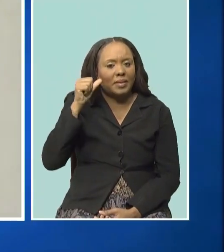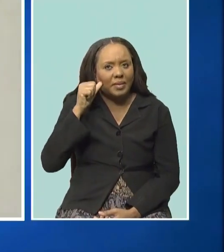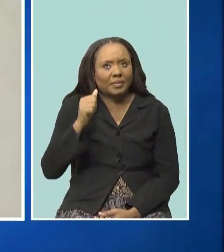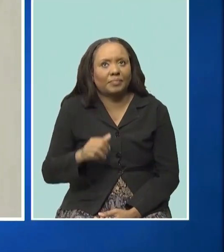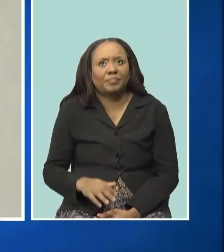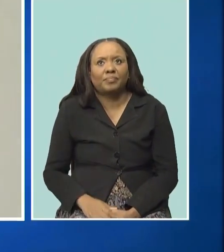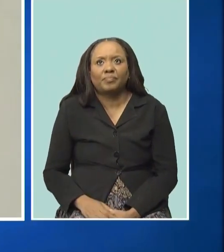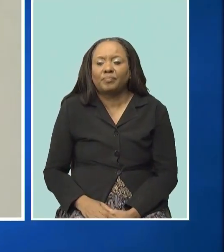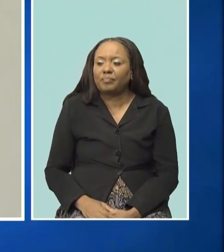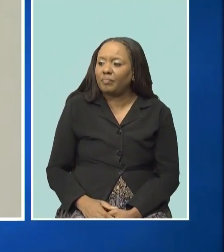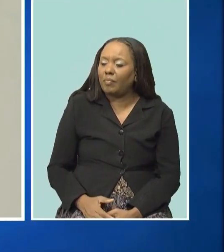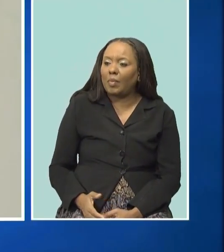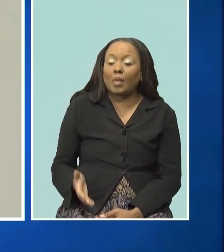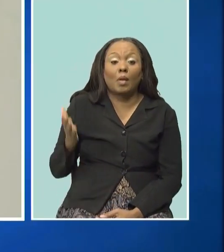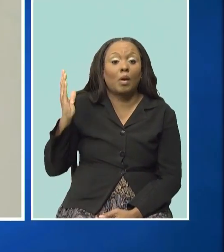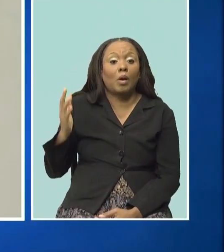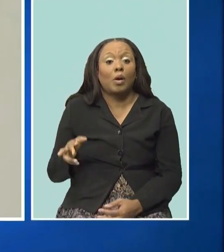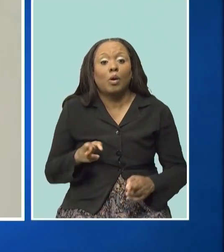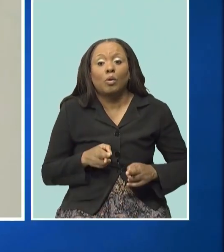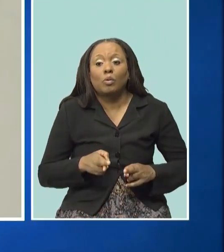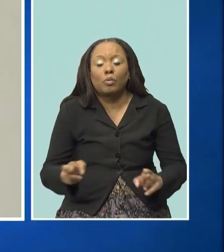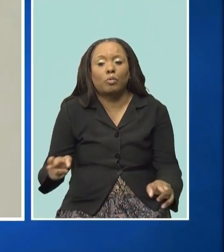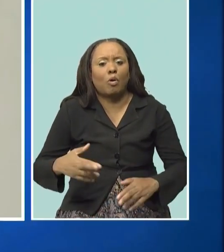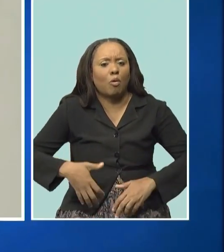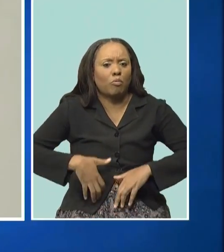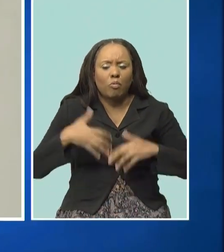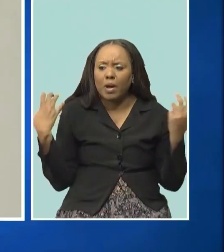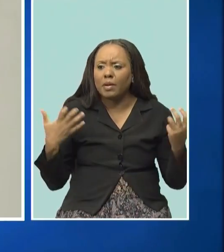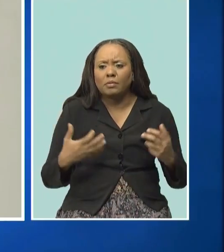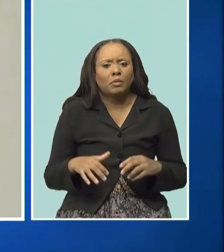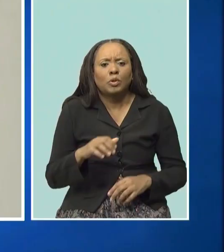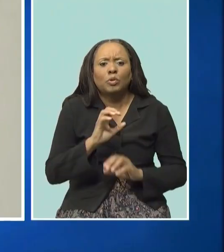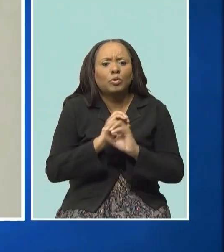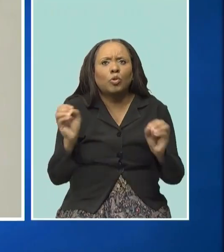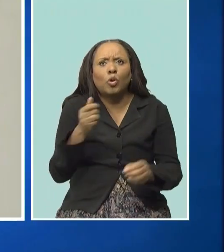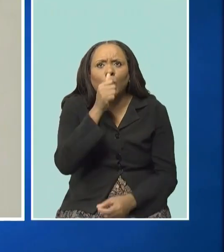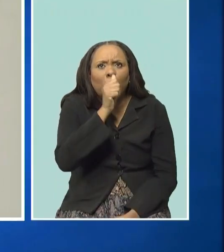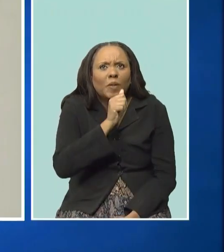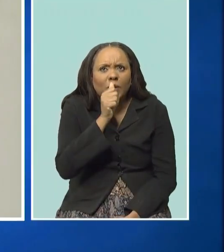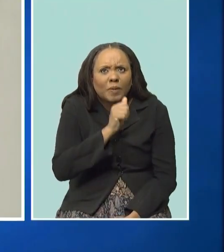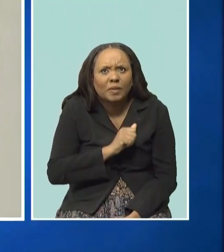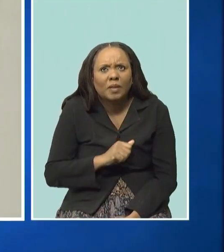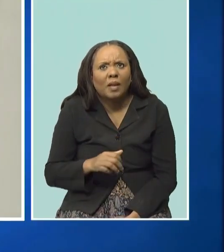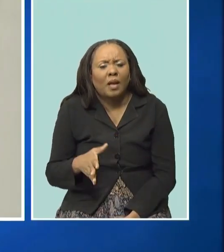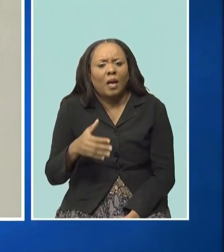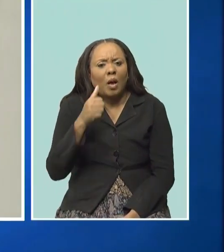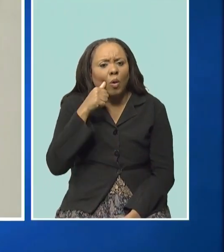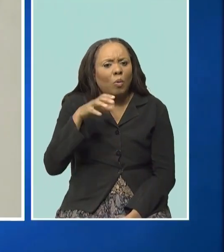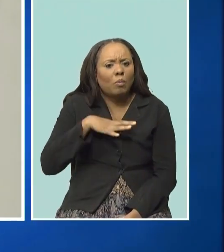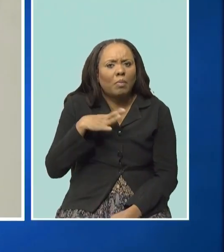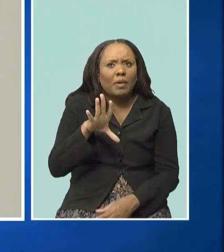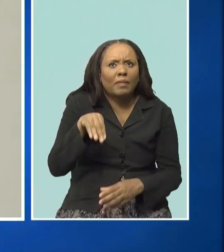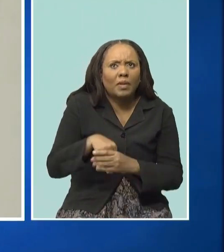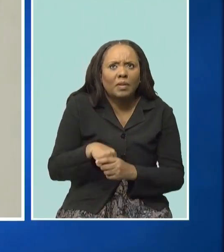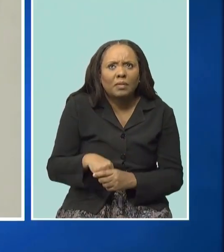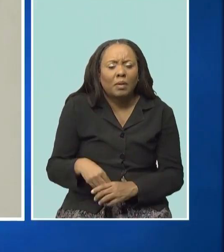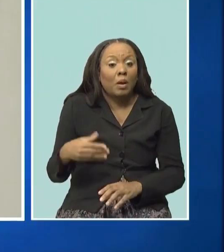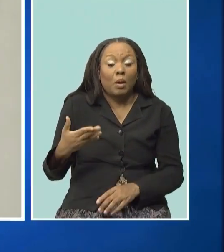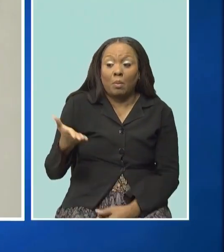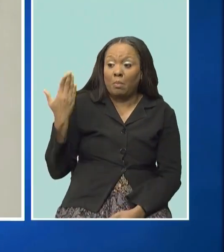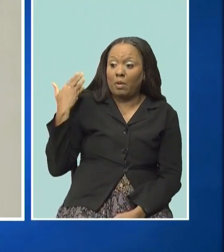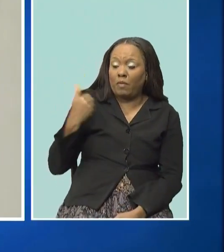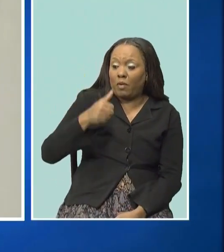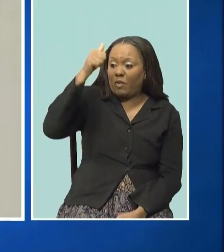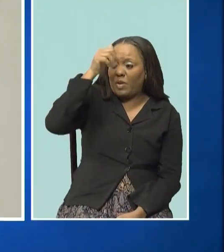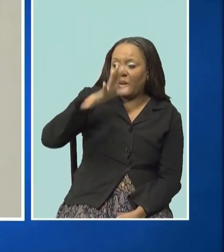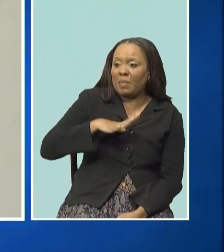add road rage to it. We ain't got no patience for the road no more. And women getting involved in this too, Once upon a time, it was the